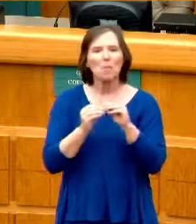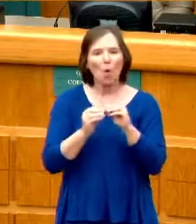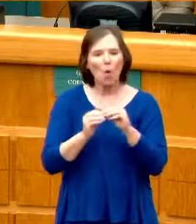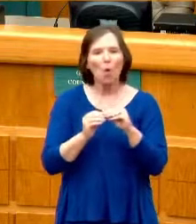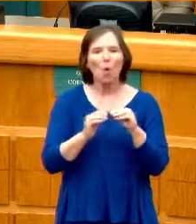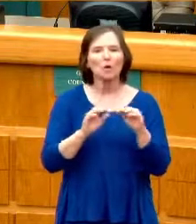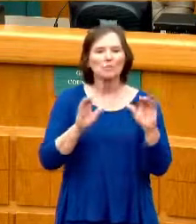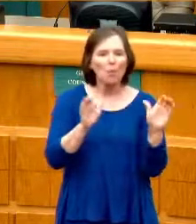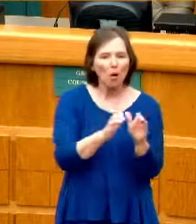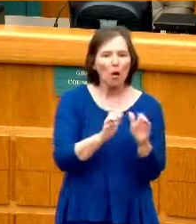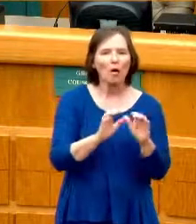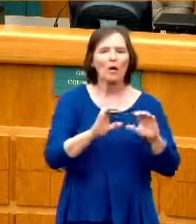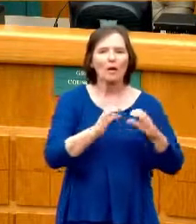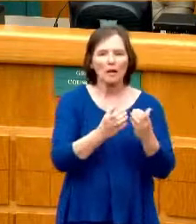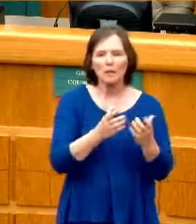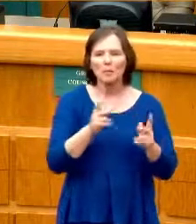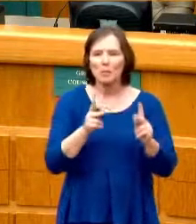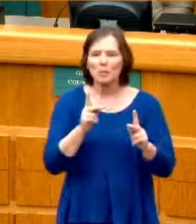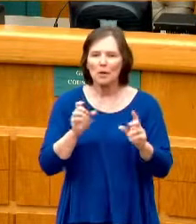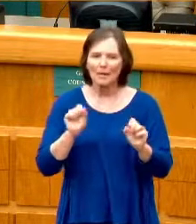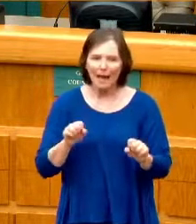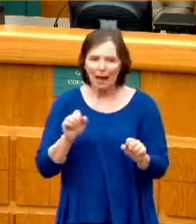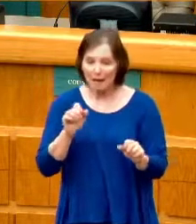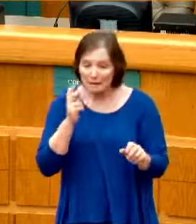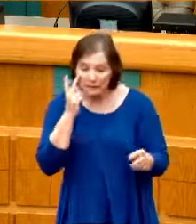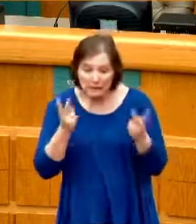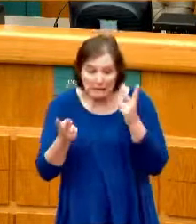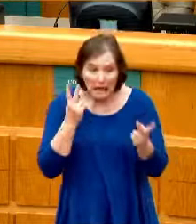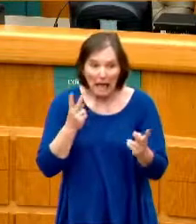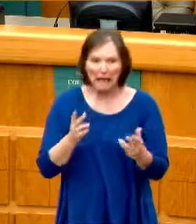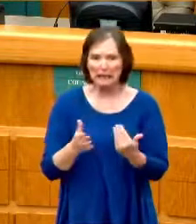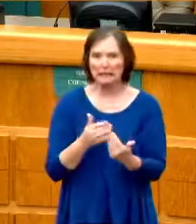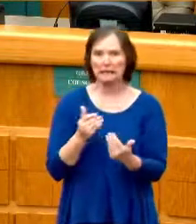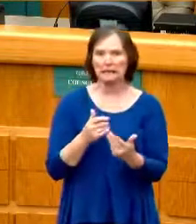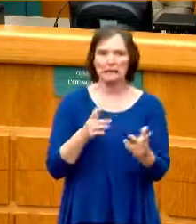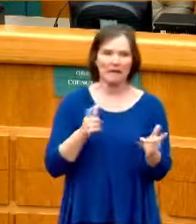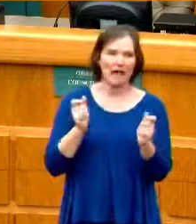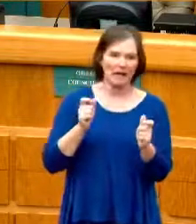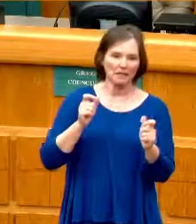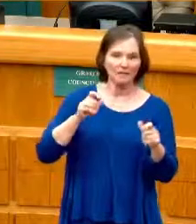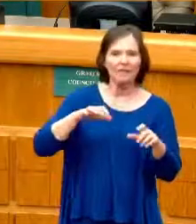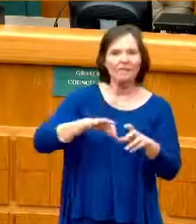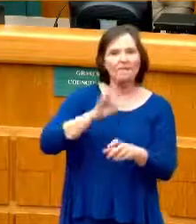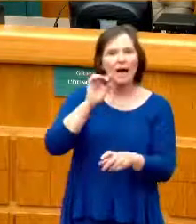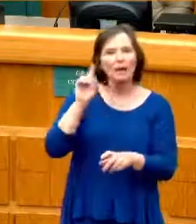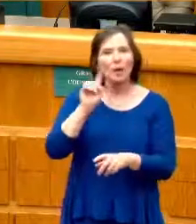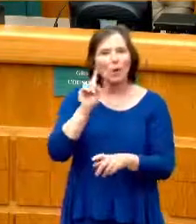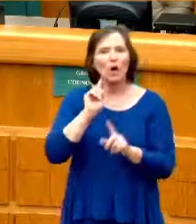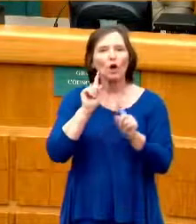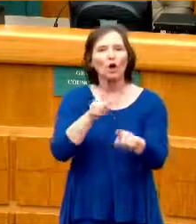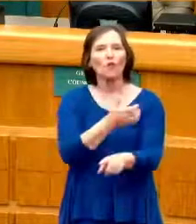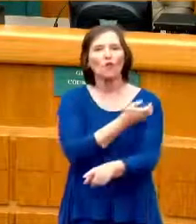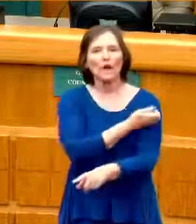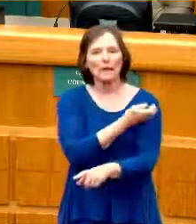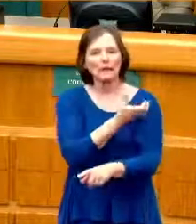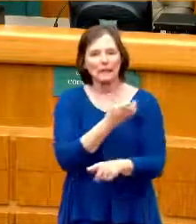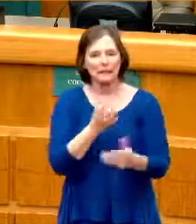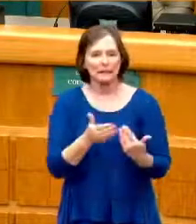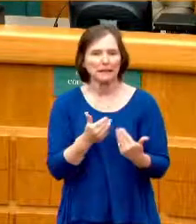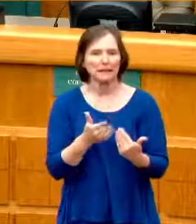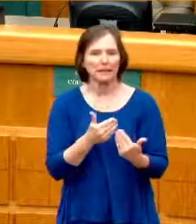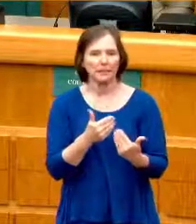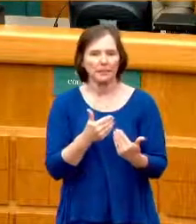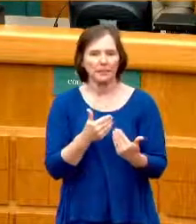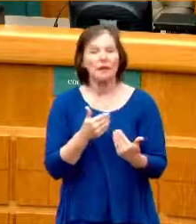can easily find us and get vaccinated as soon as they are ready to do so. As the judge mentioned, La Palmera